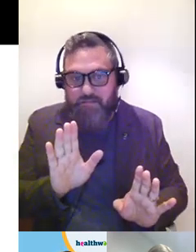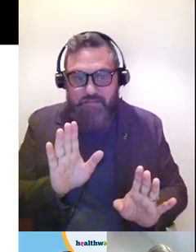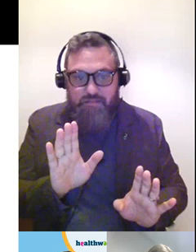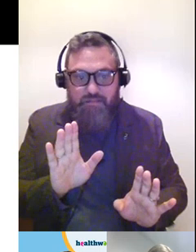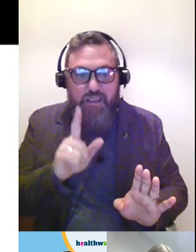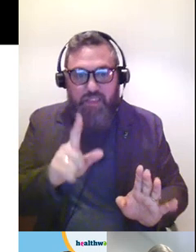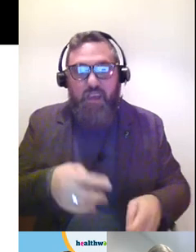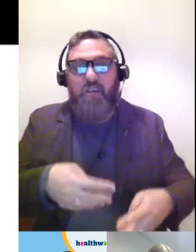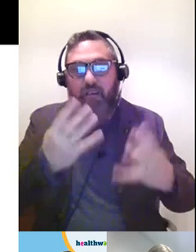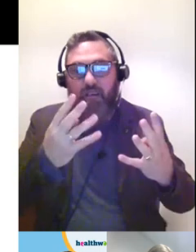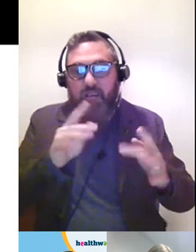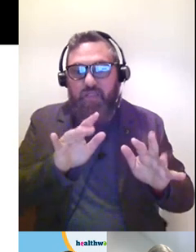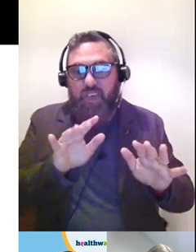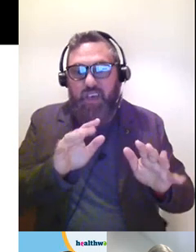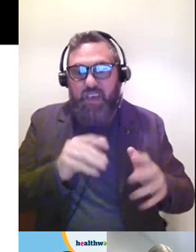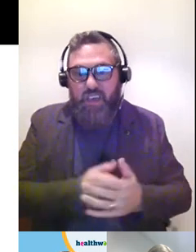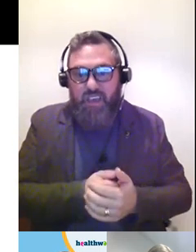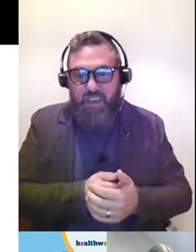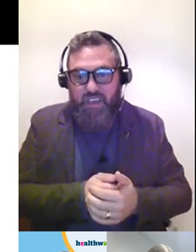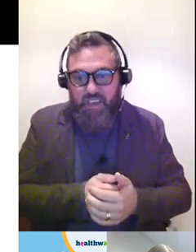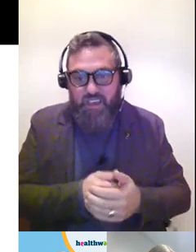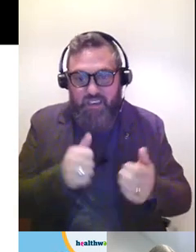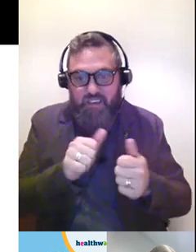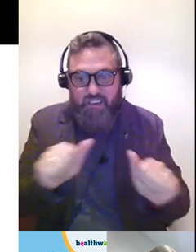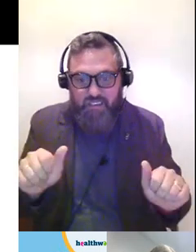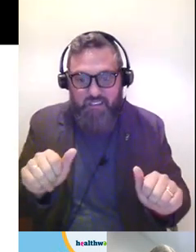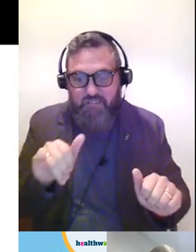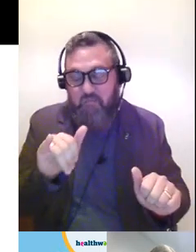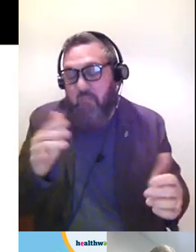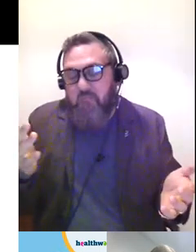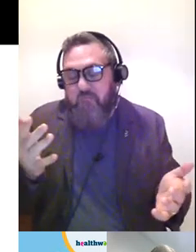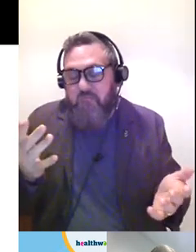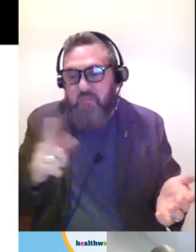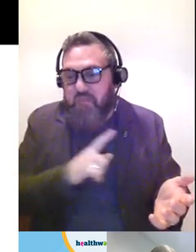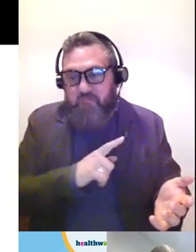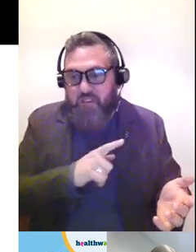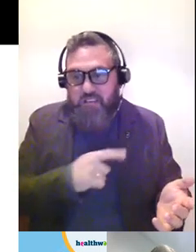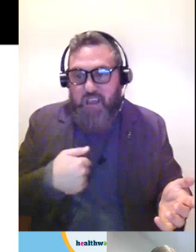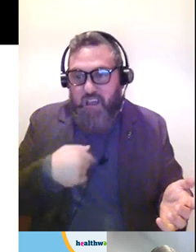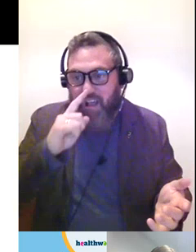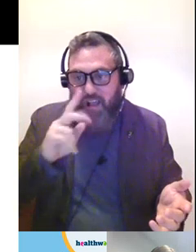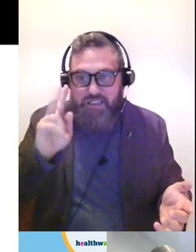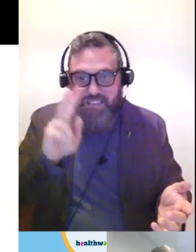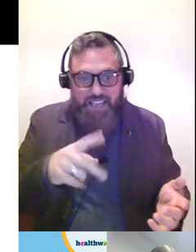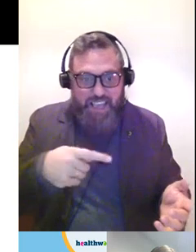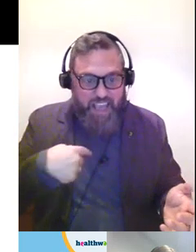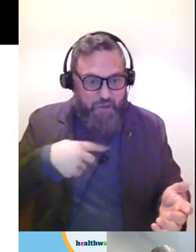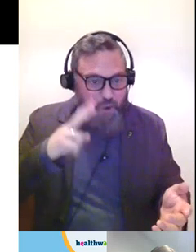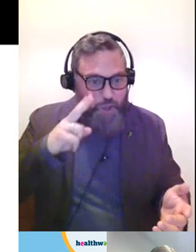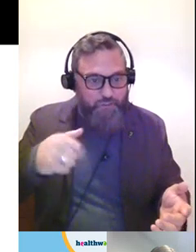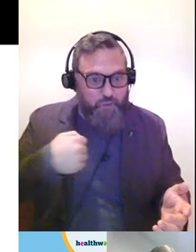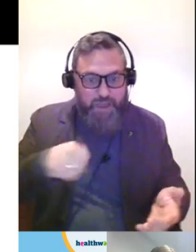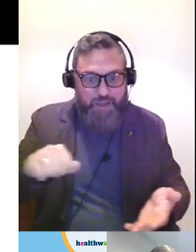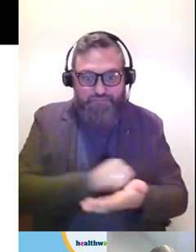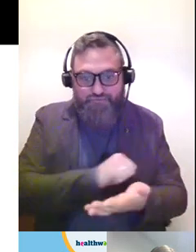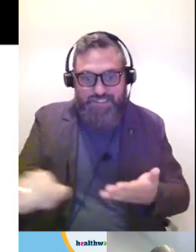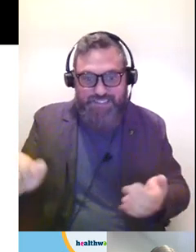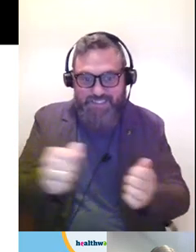they have come they up. They are there. They have come up. Okay, so for some reason I can't see them, but I will find my printed out copy, which